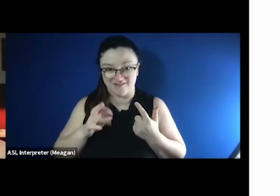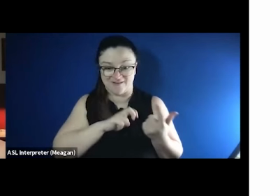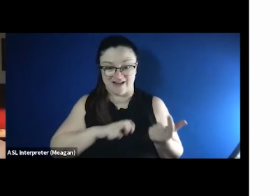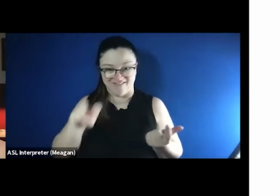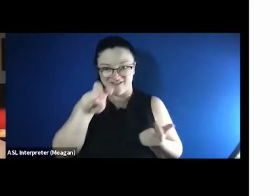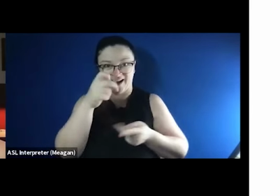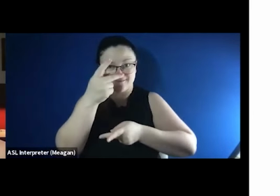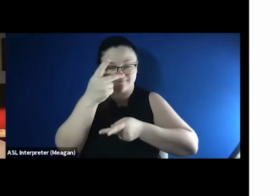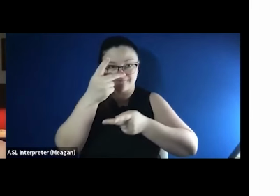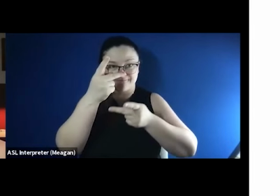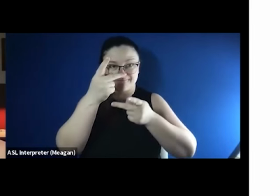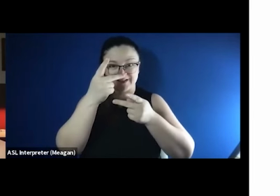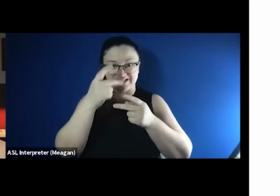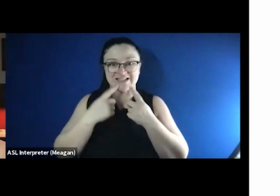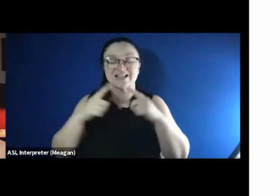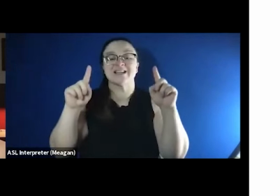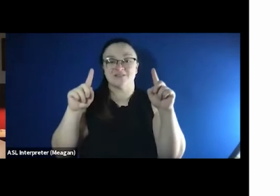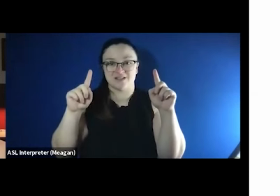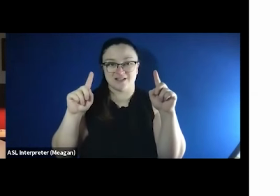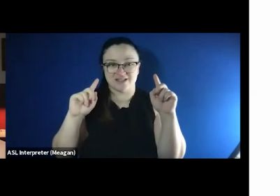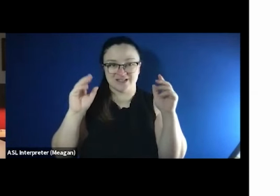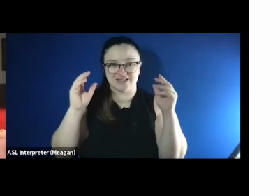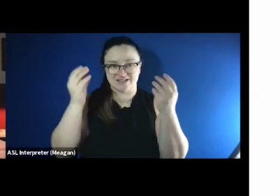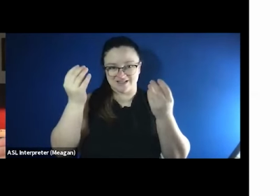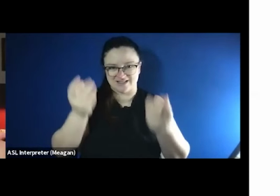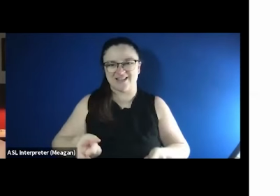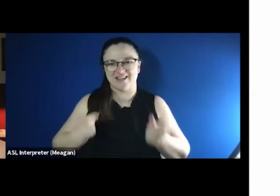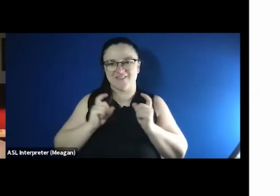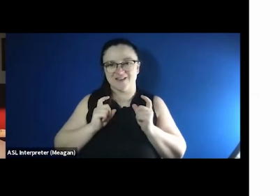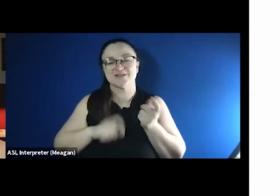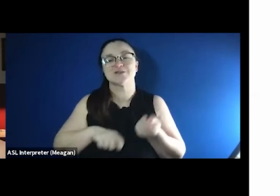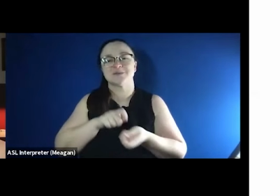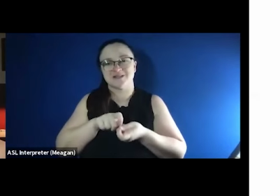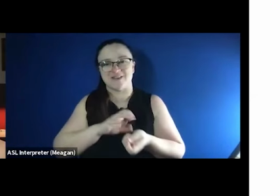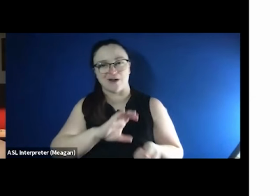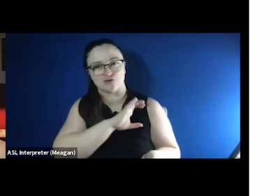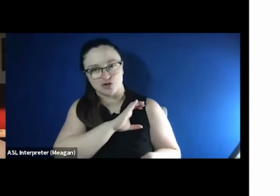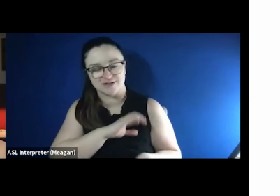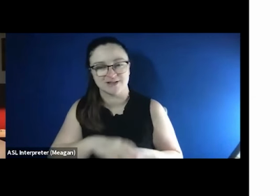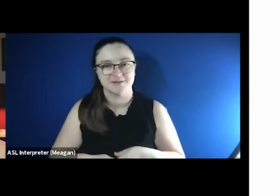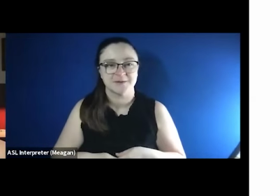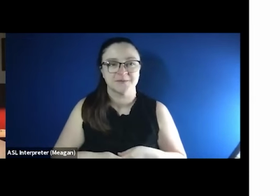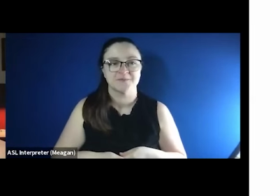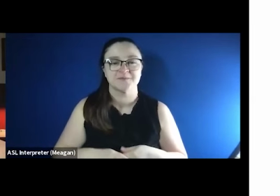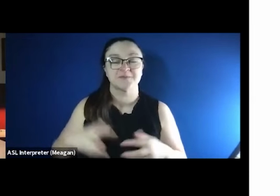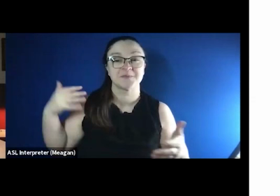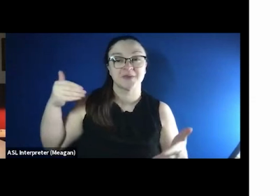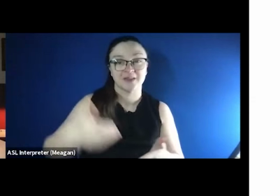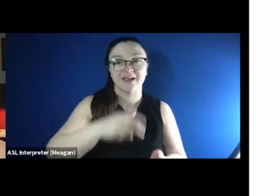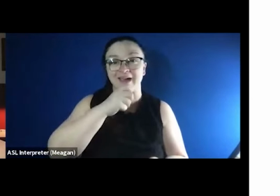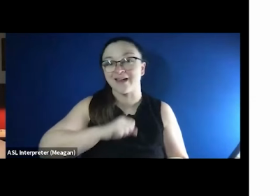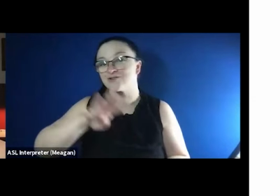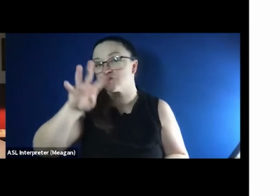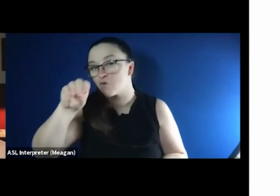successfully, endow us with certain characteristics, certain virtues. As we approach our 40s, we're really